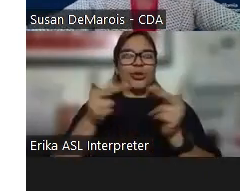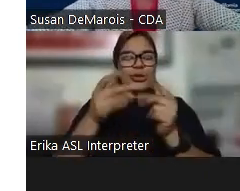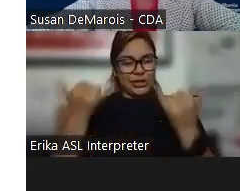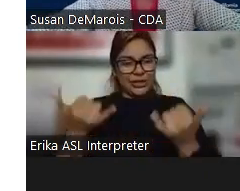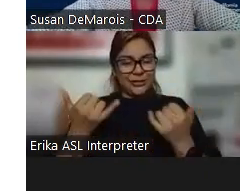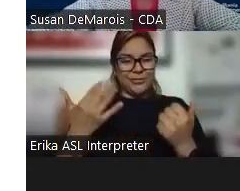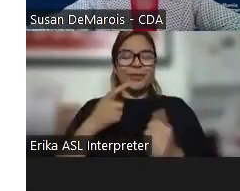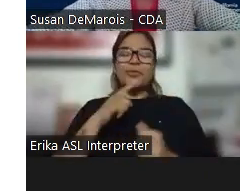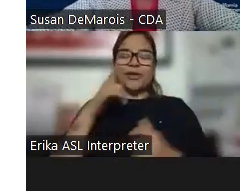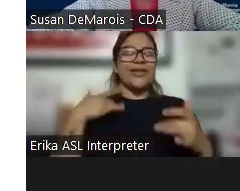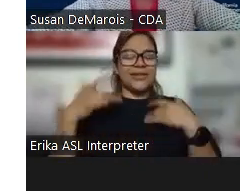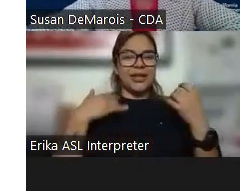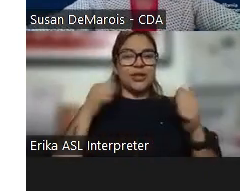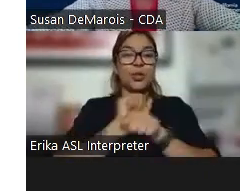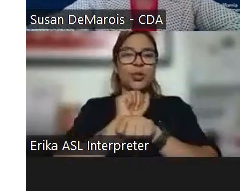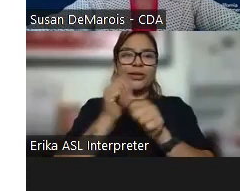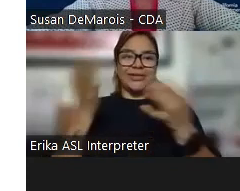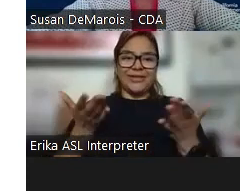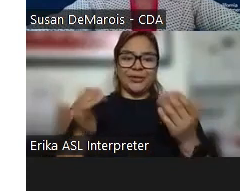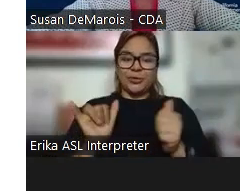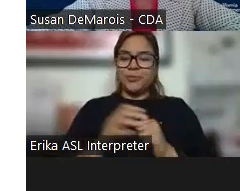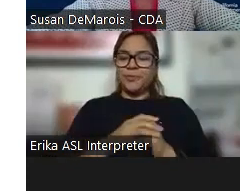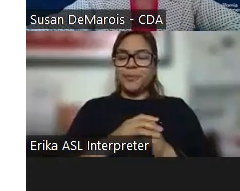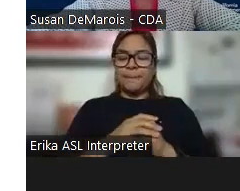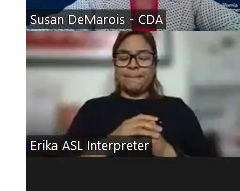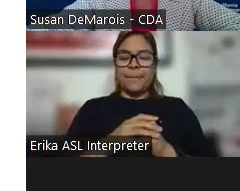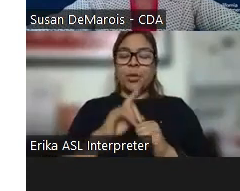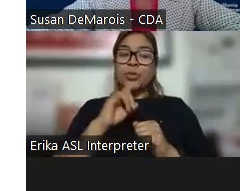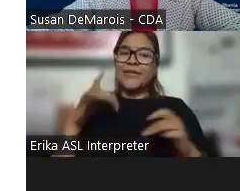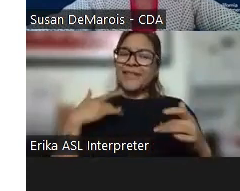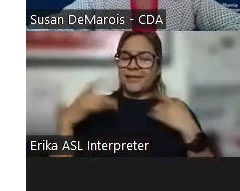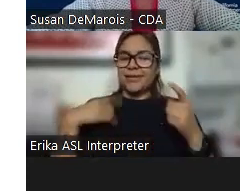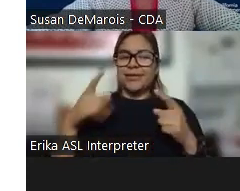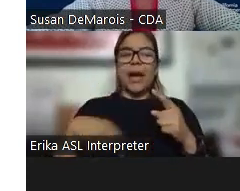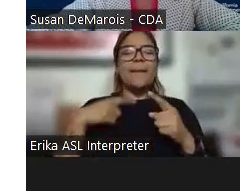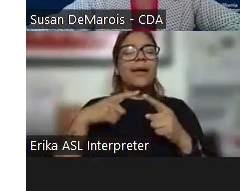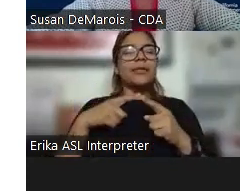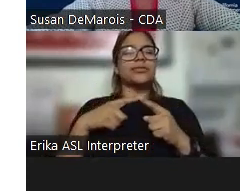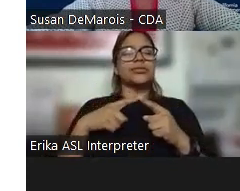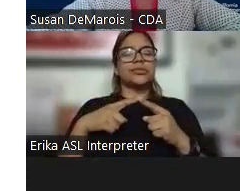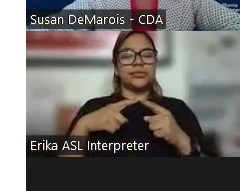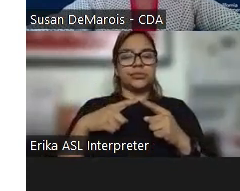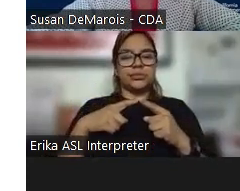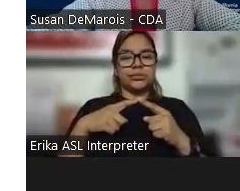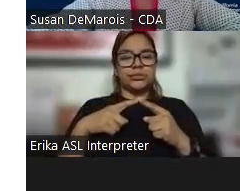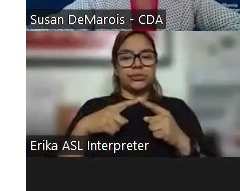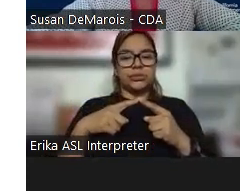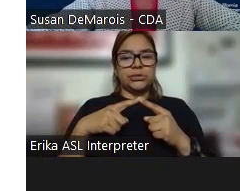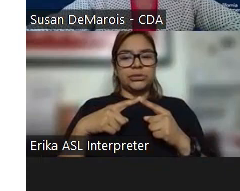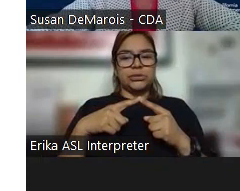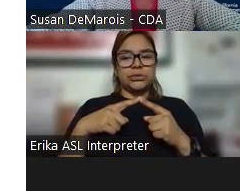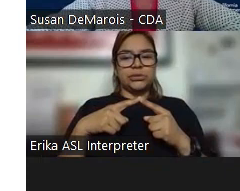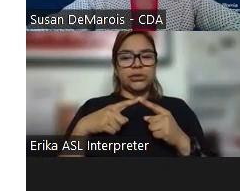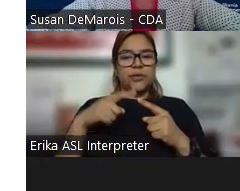be here. So one of the great exciting roles I will be doing as the